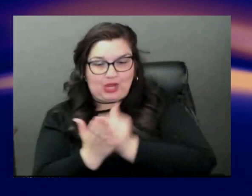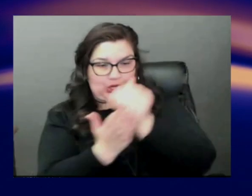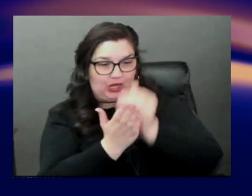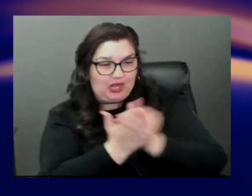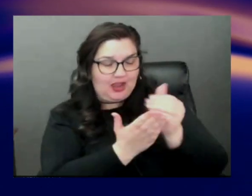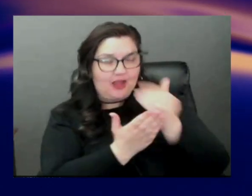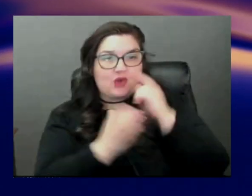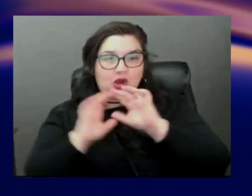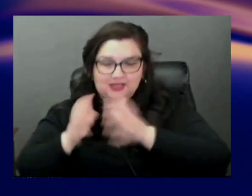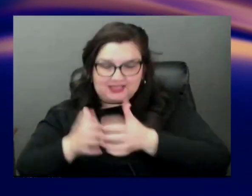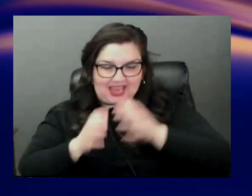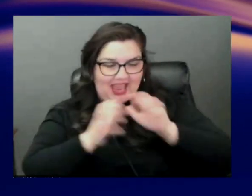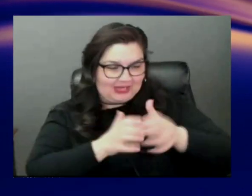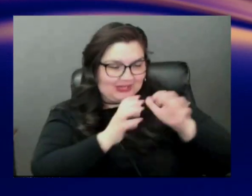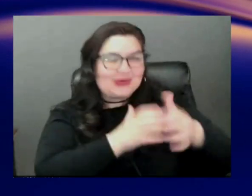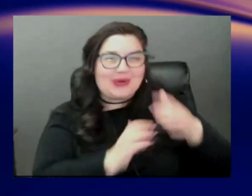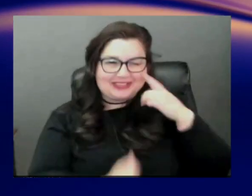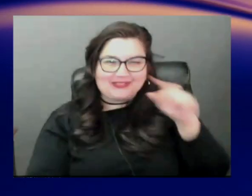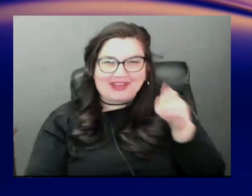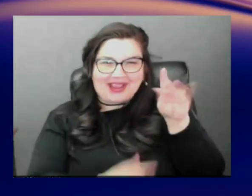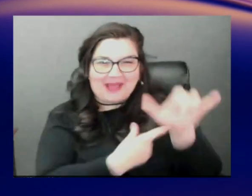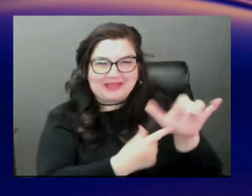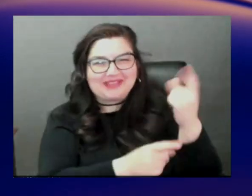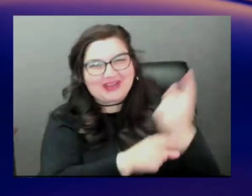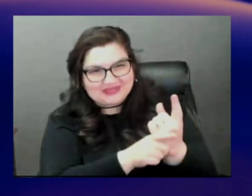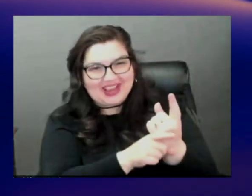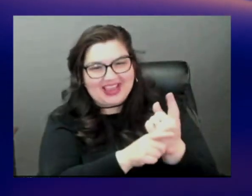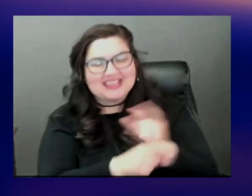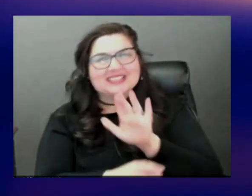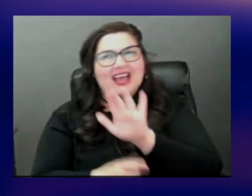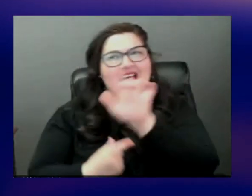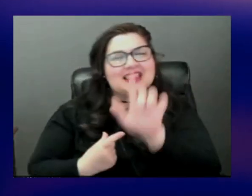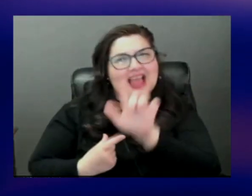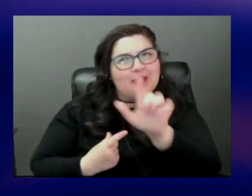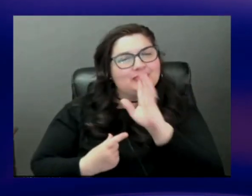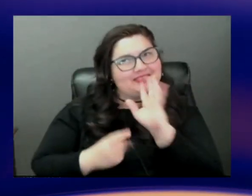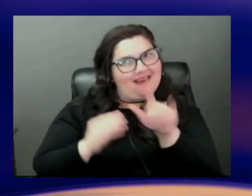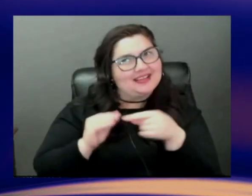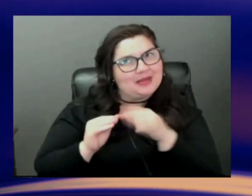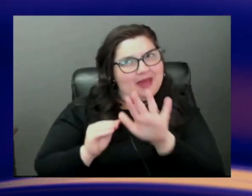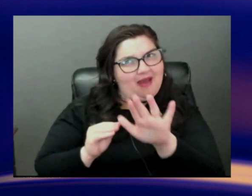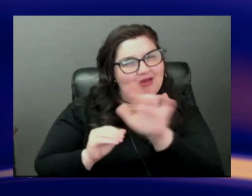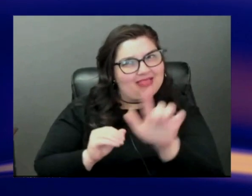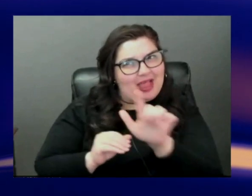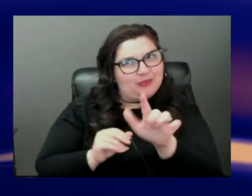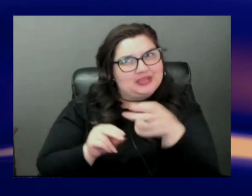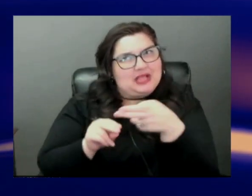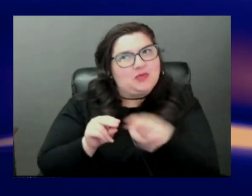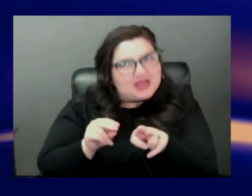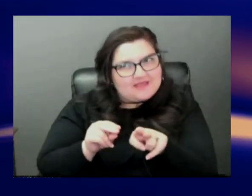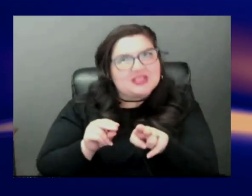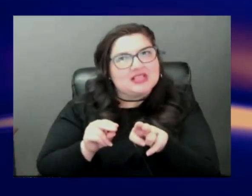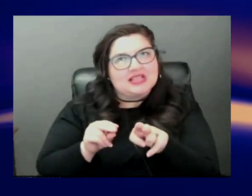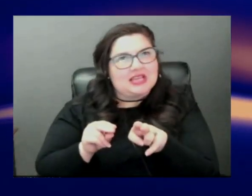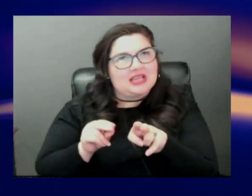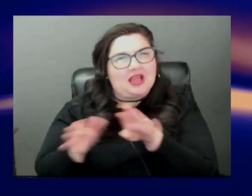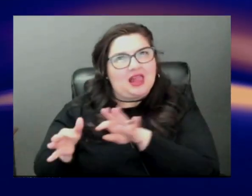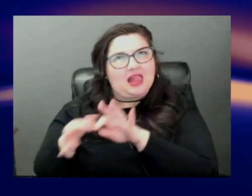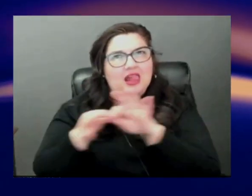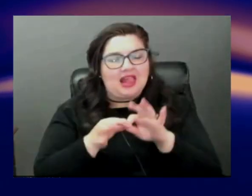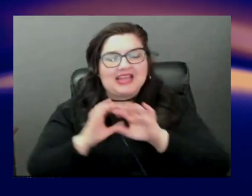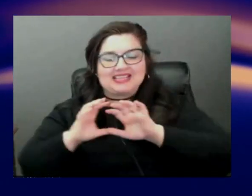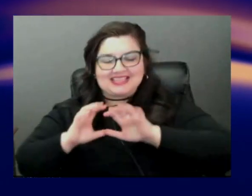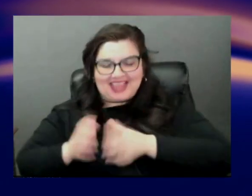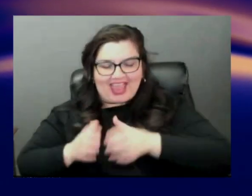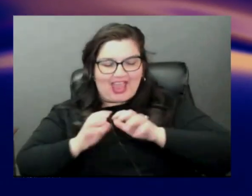Categories. The categories, you're right. Yeah, because library. bad. Well, we The talked about library, libraries briefly, right? And those Yeah. align more with both the languages